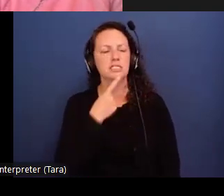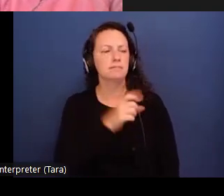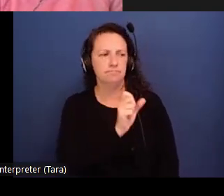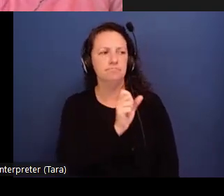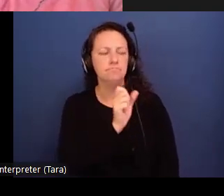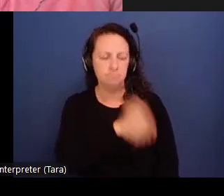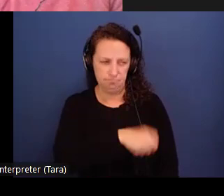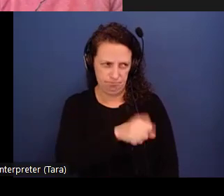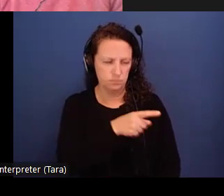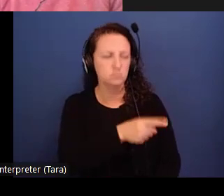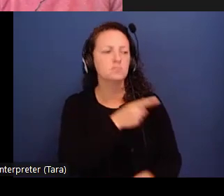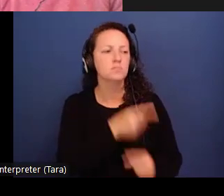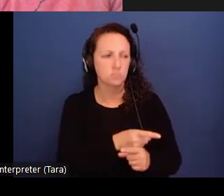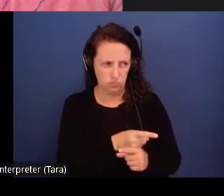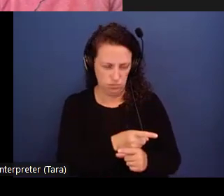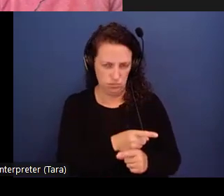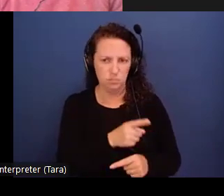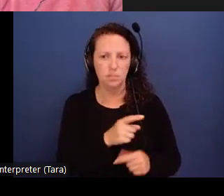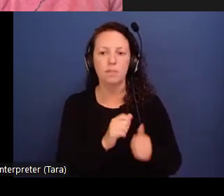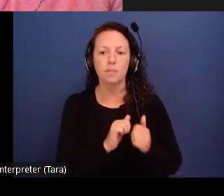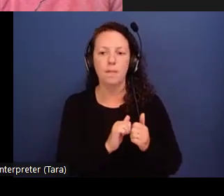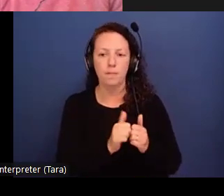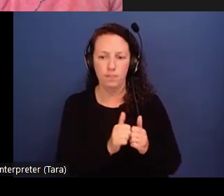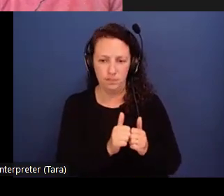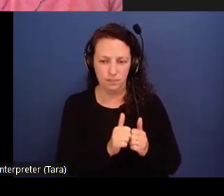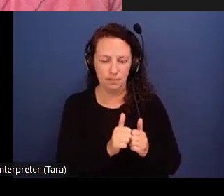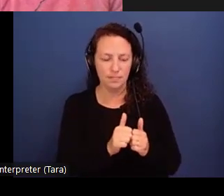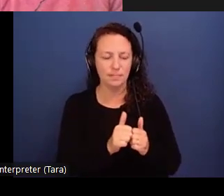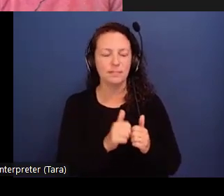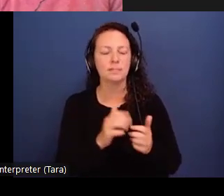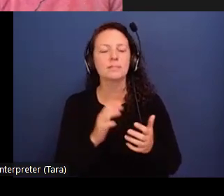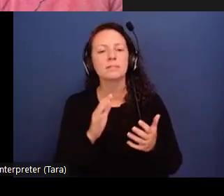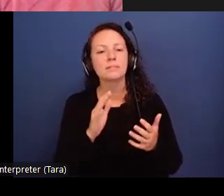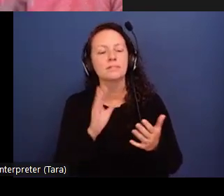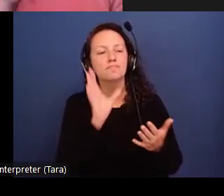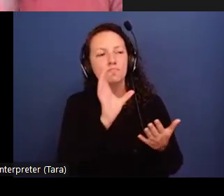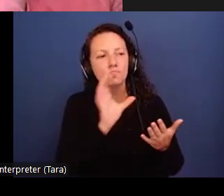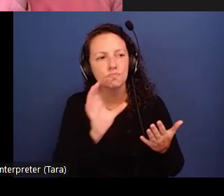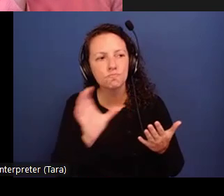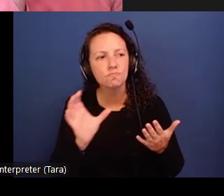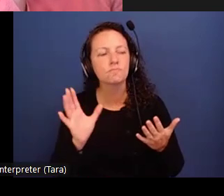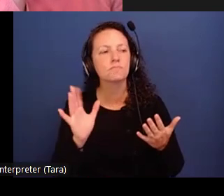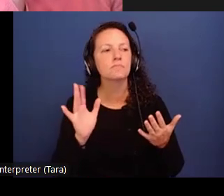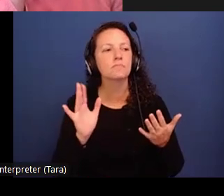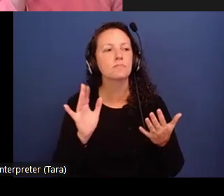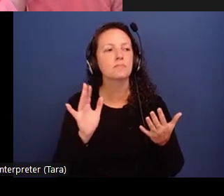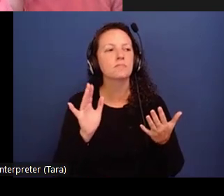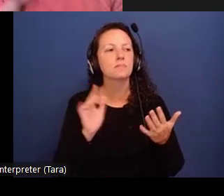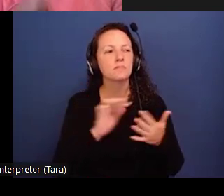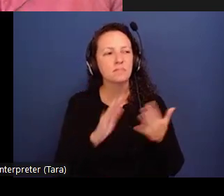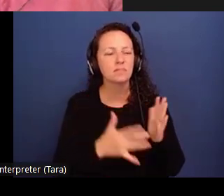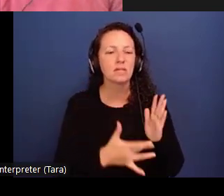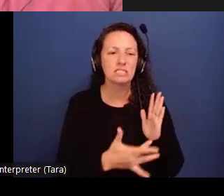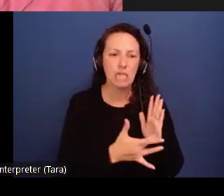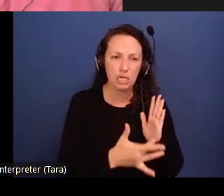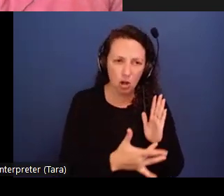you're right. How would you go about finding other sources of things like